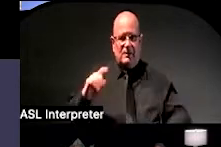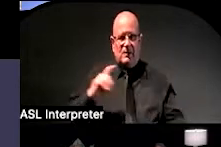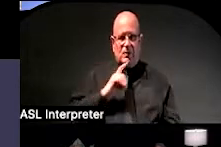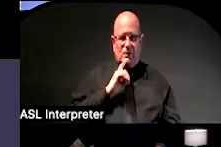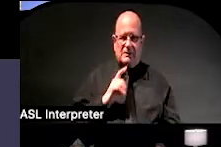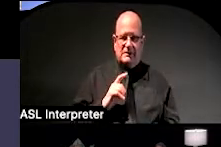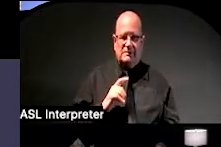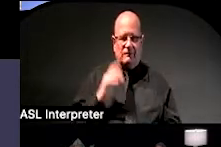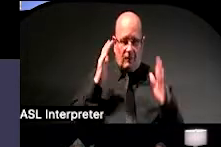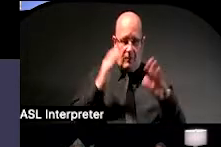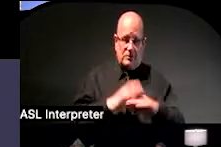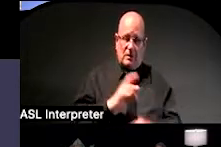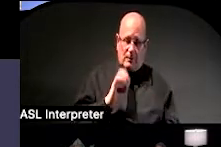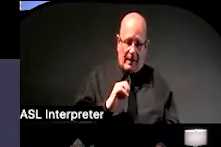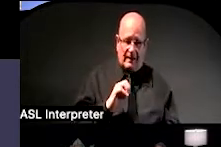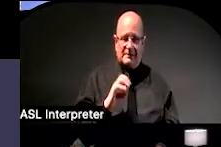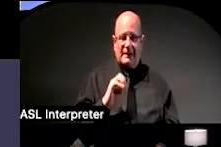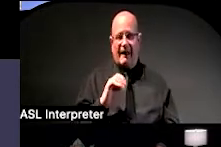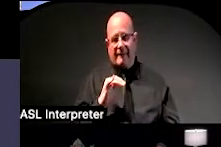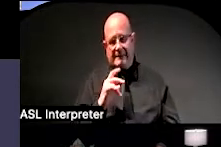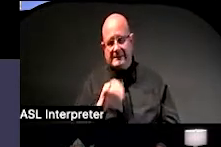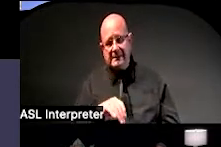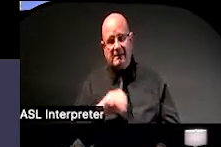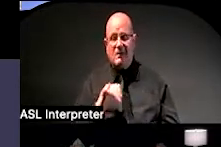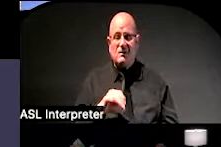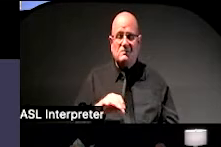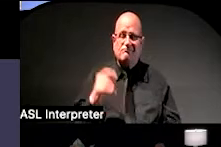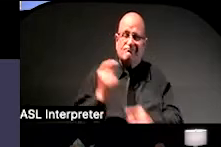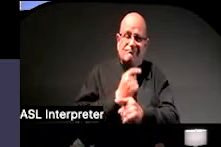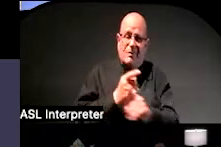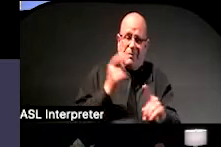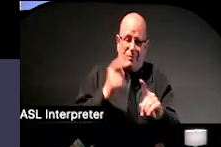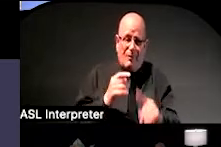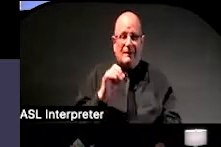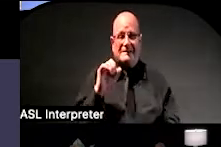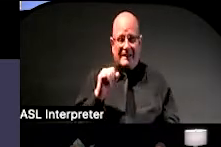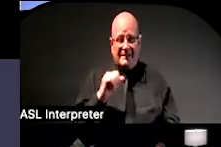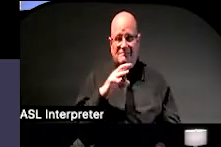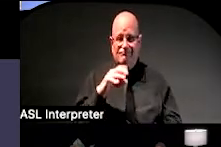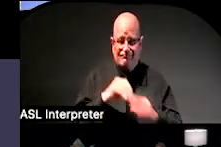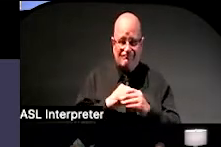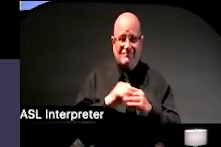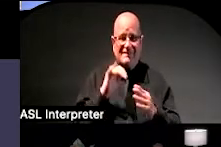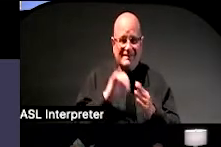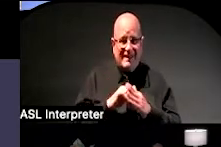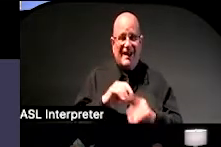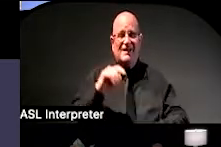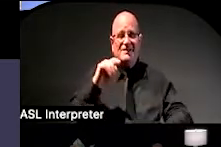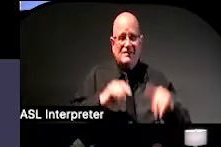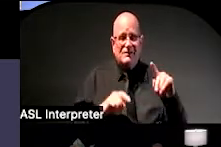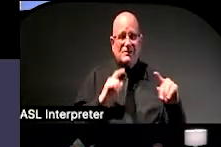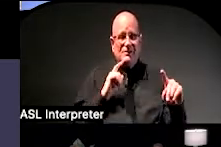just focus on race and ethnicity. And those are very valid points and are part of the diversity conversation and should not